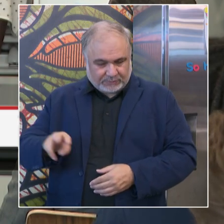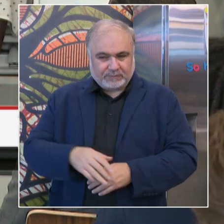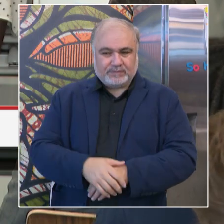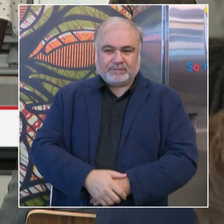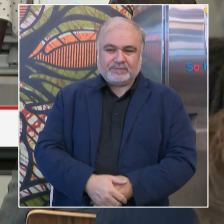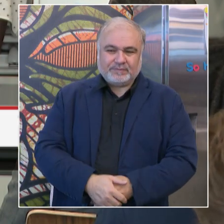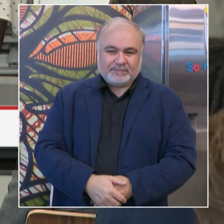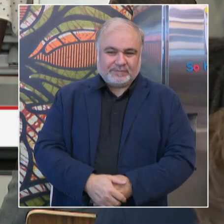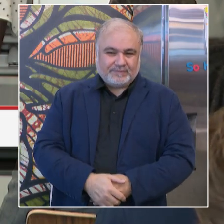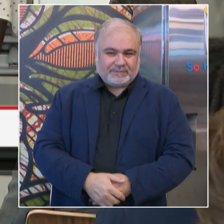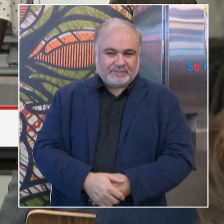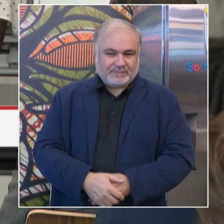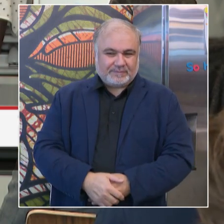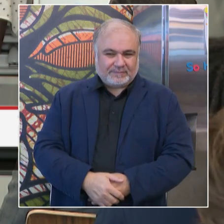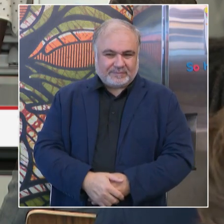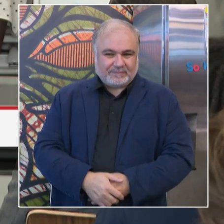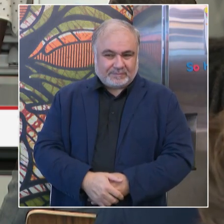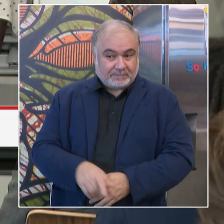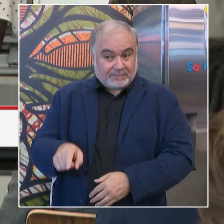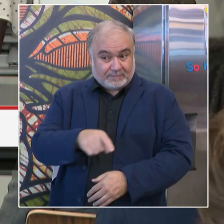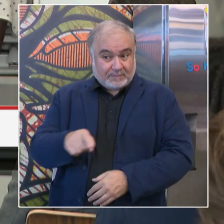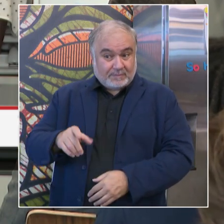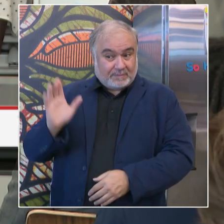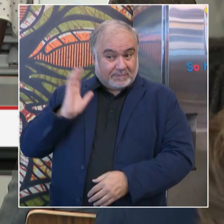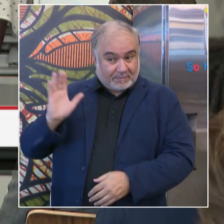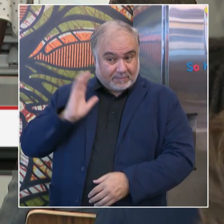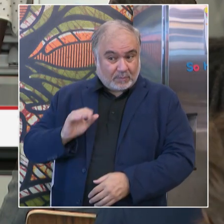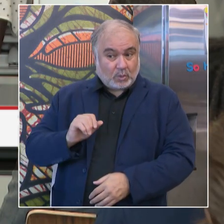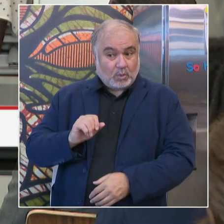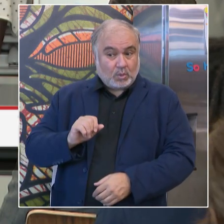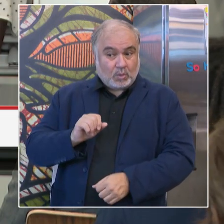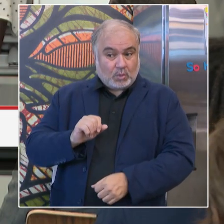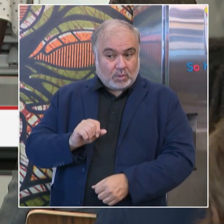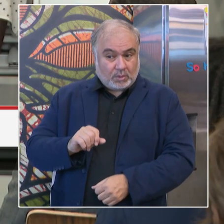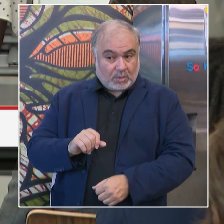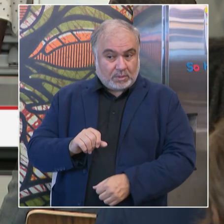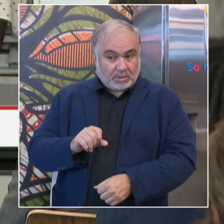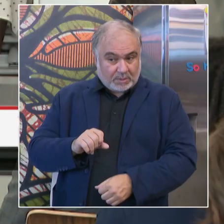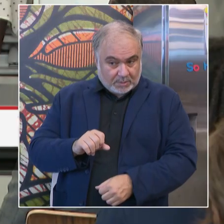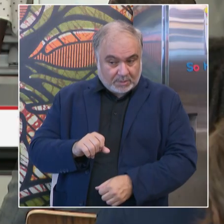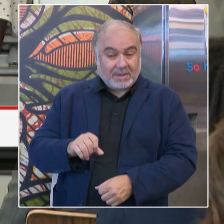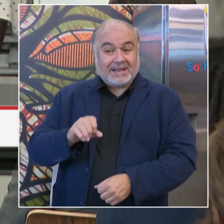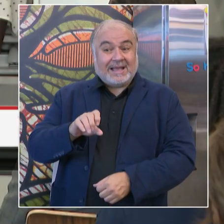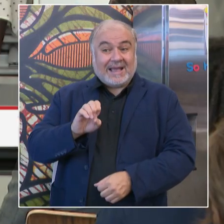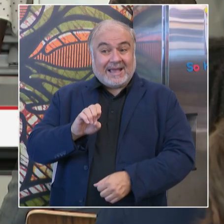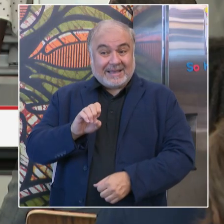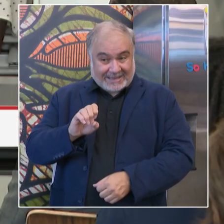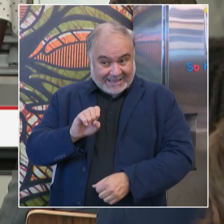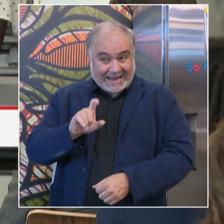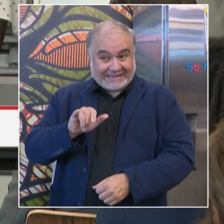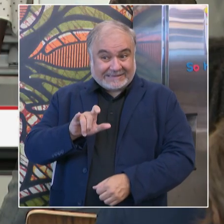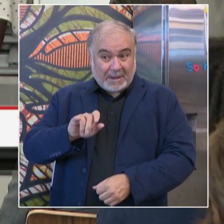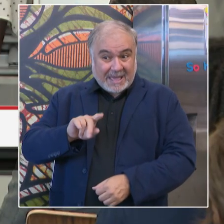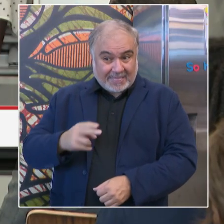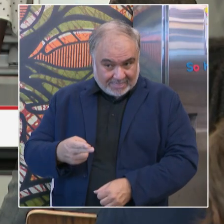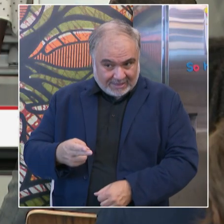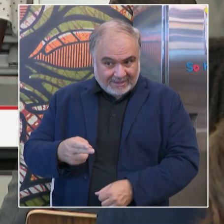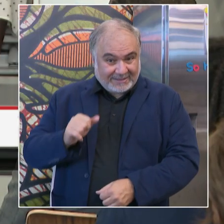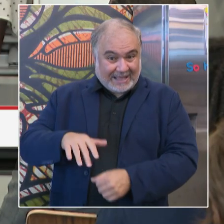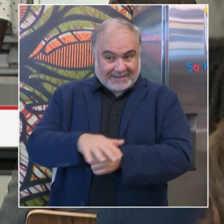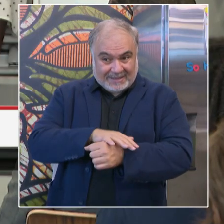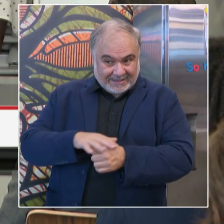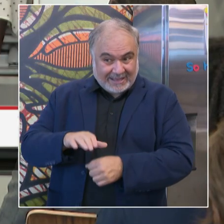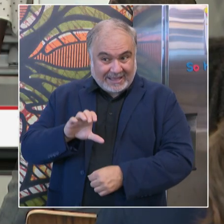at the former St. Elizabeth's. When I drove up and I turned into the campus, I